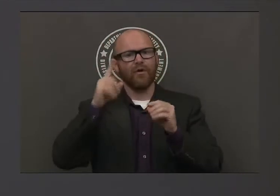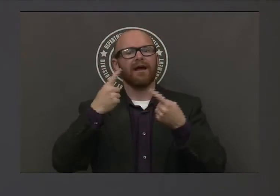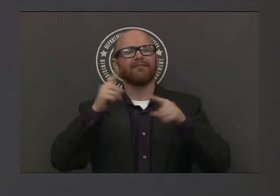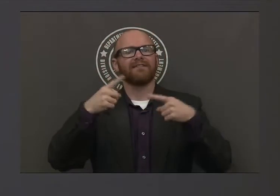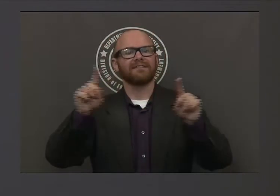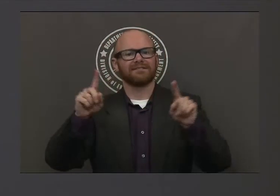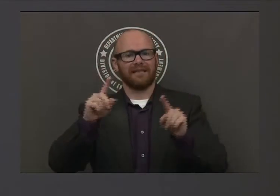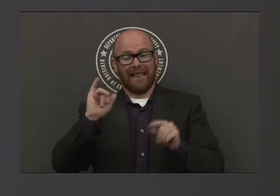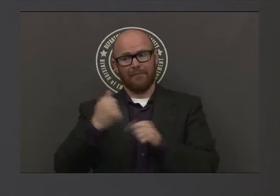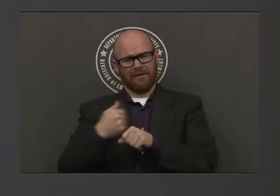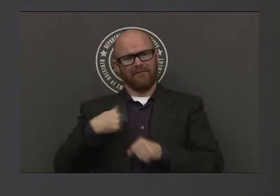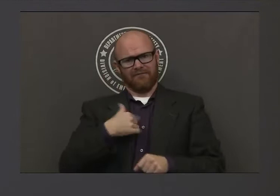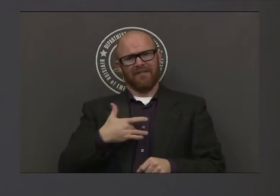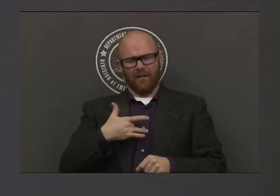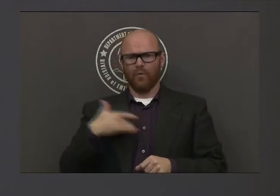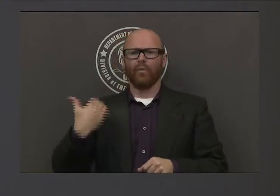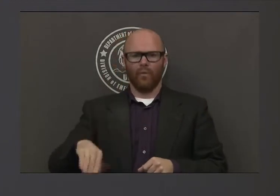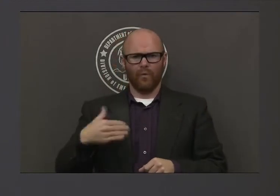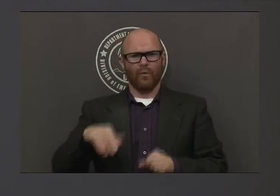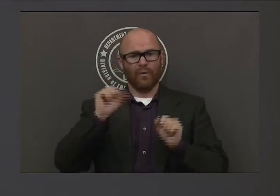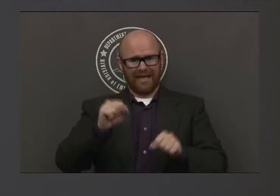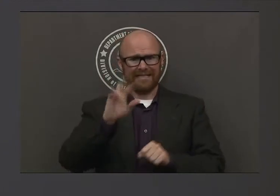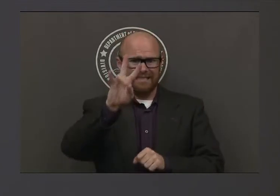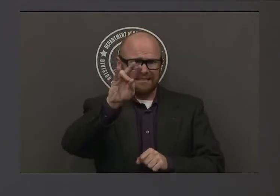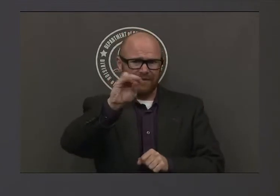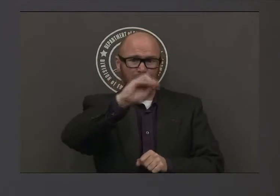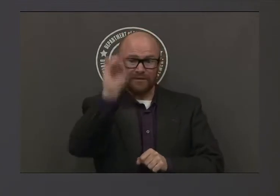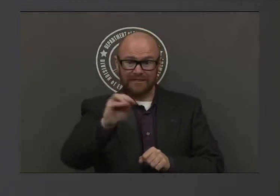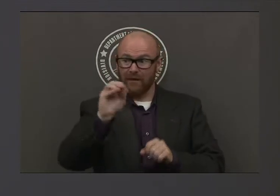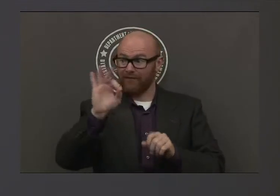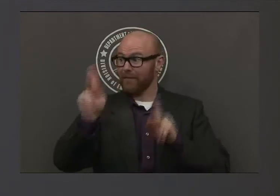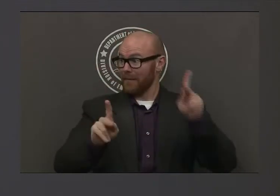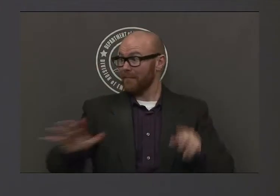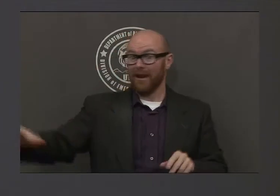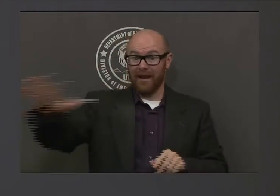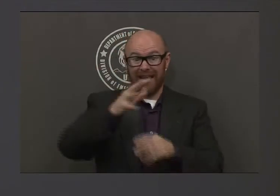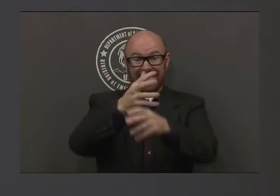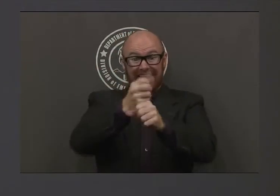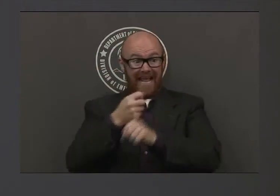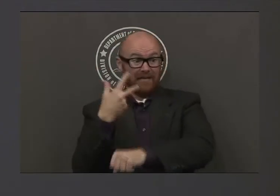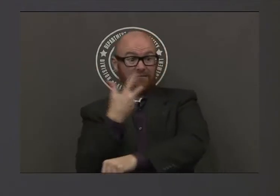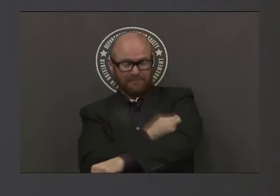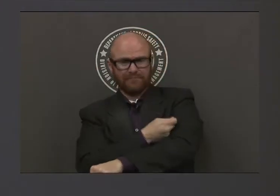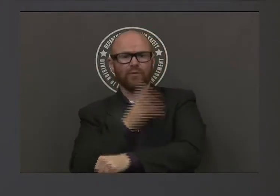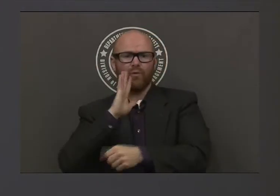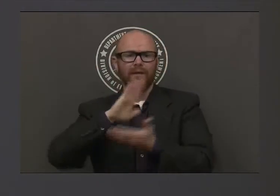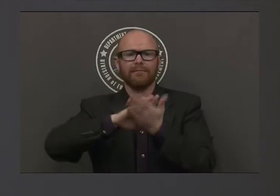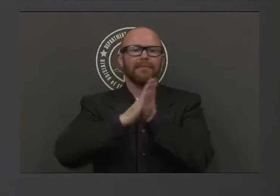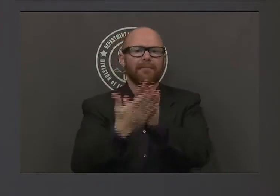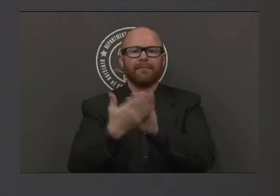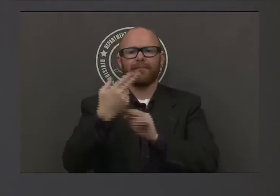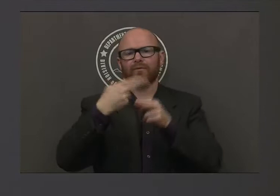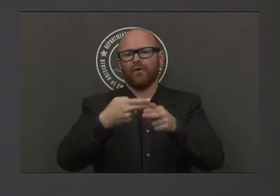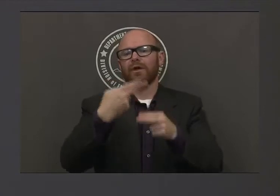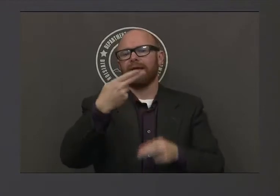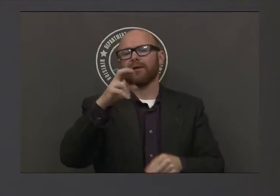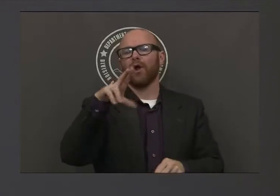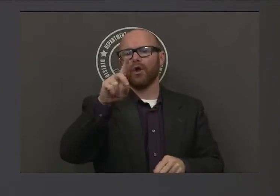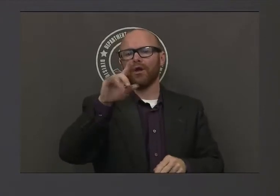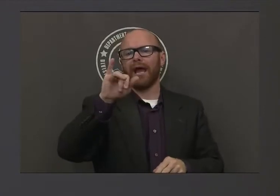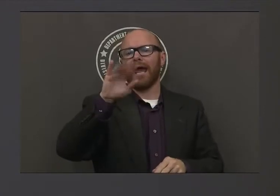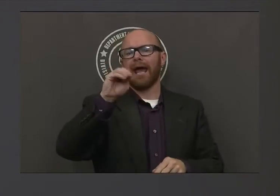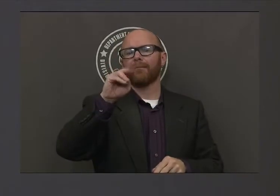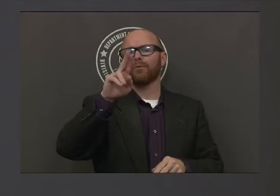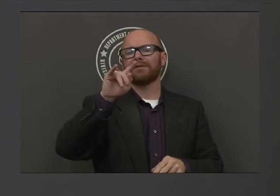us some assurance that we can get herd immunity with lesser people participating. So it's all good. We love the trend that's going on. We just want to get